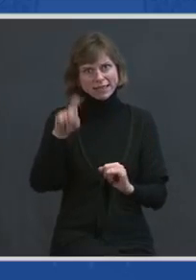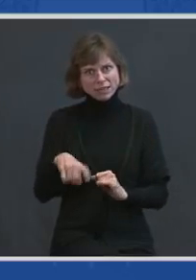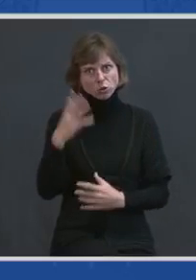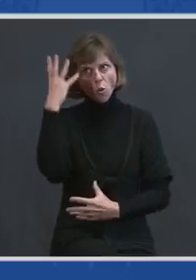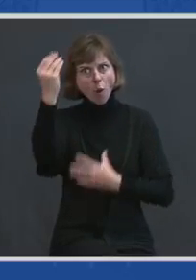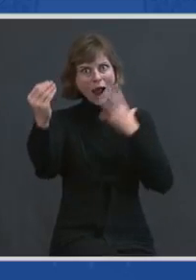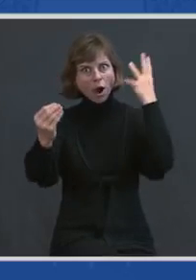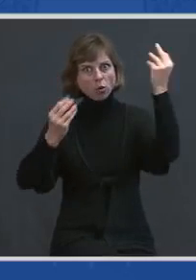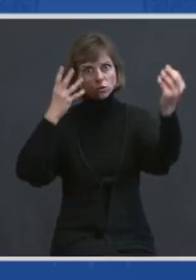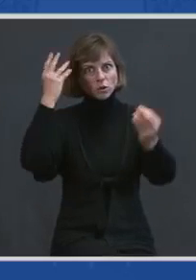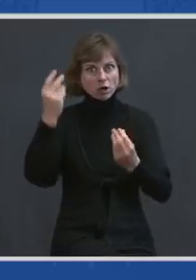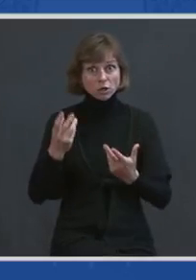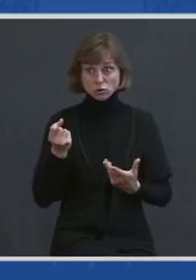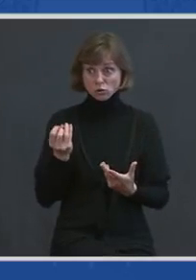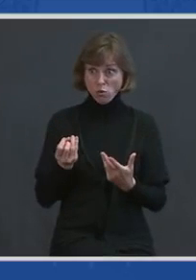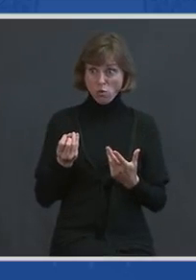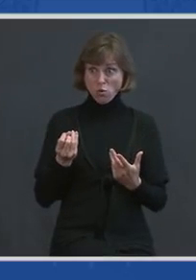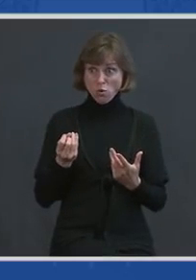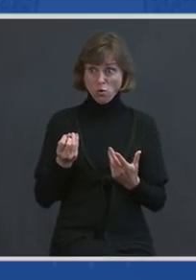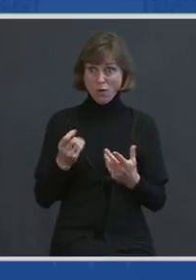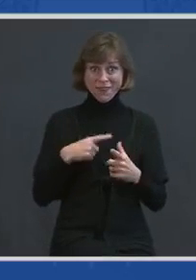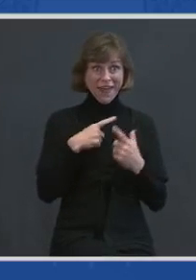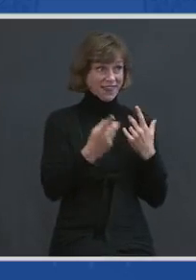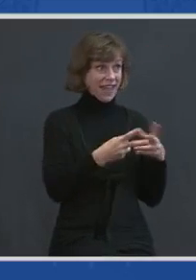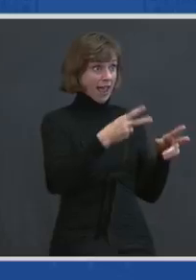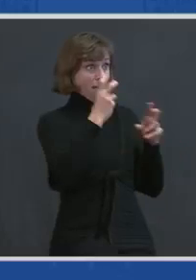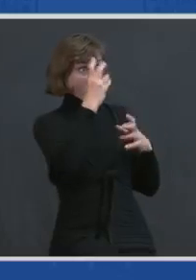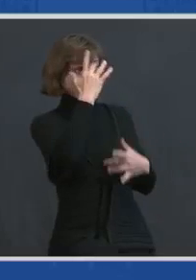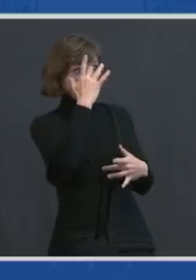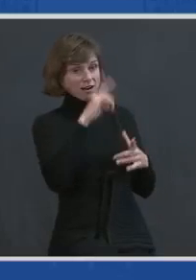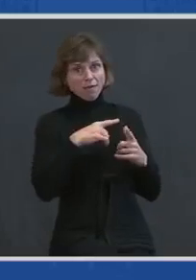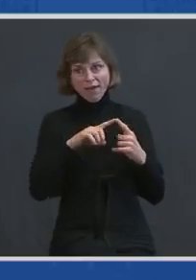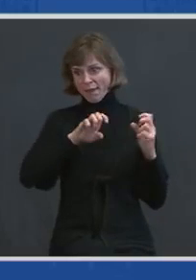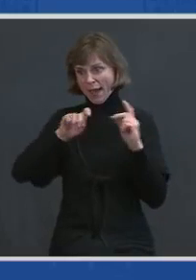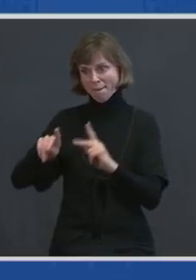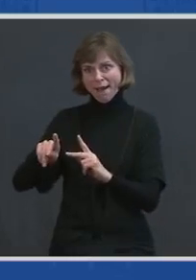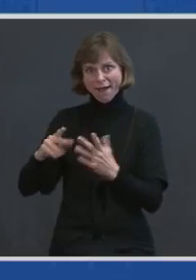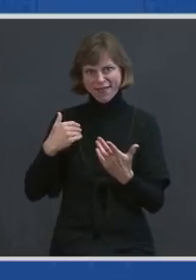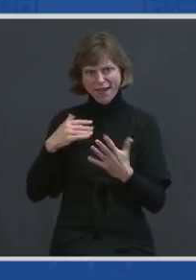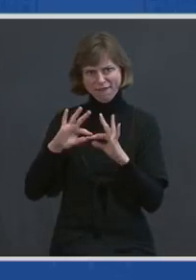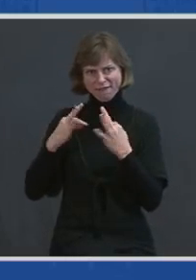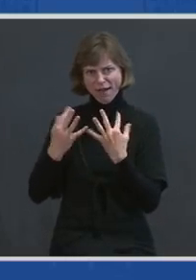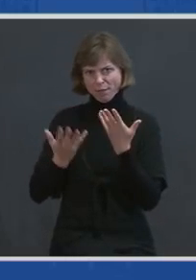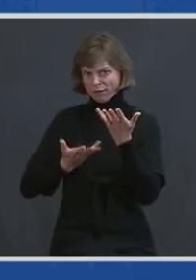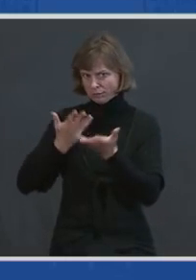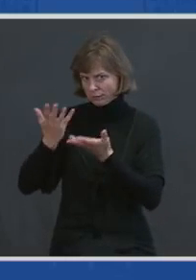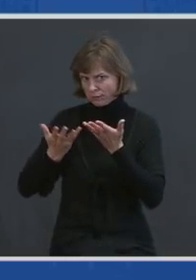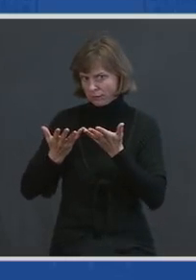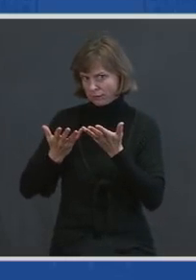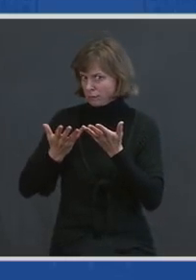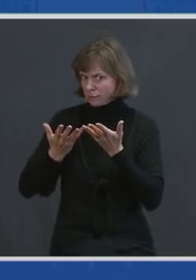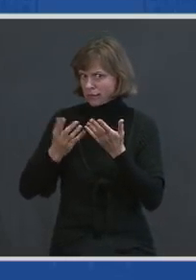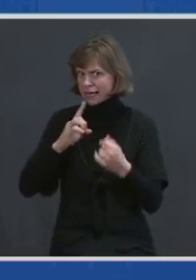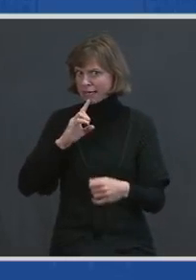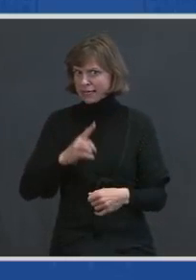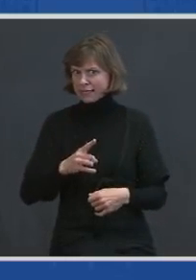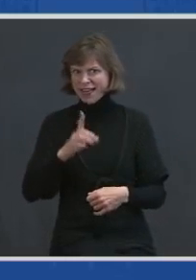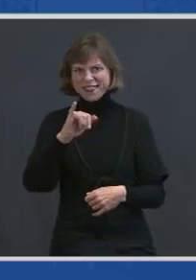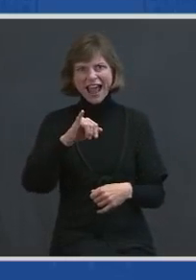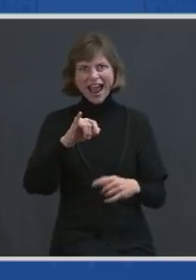at risk of being infected, and then they come back, and they have the family, right? So, you know, it's this